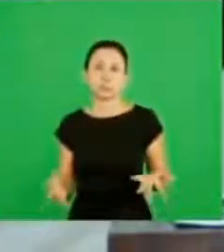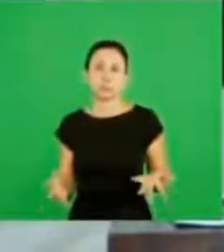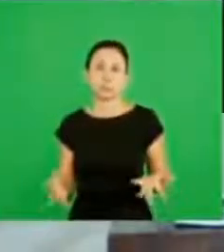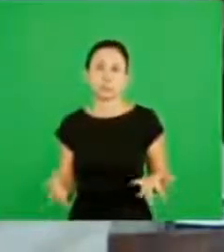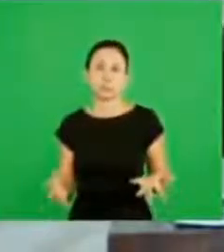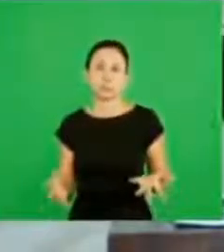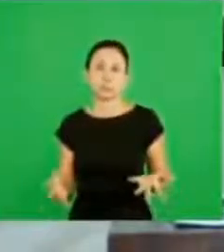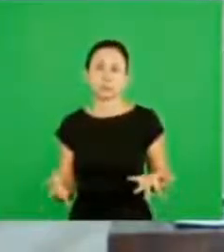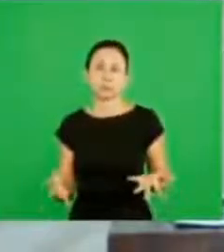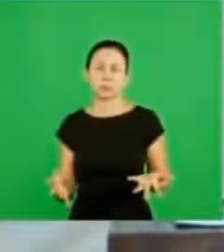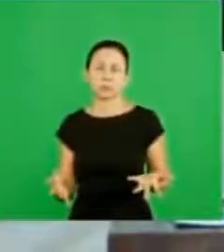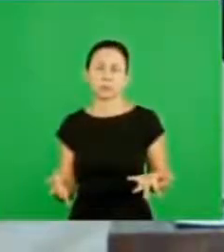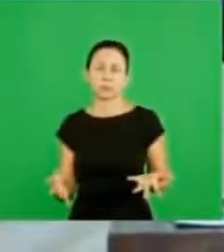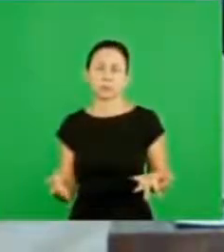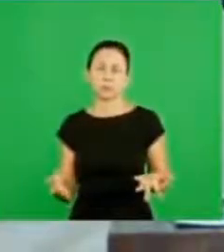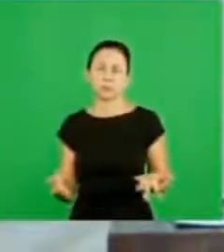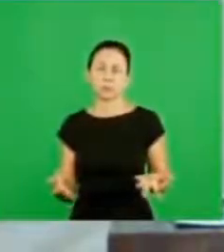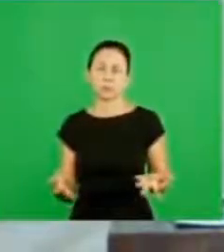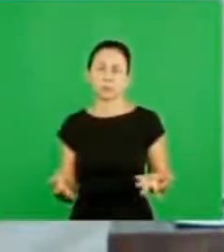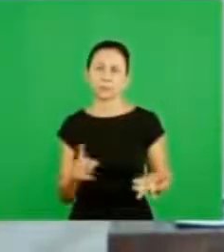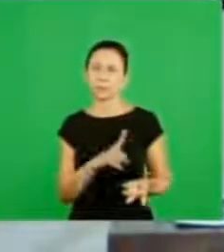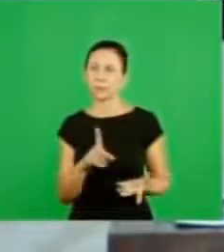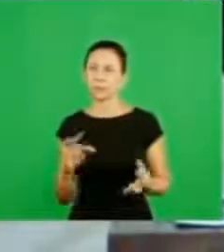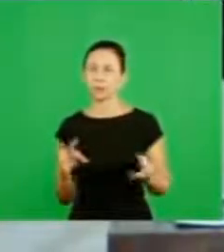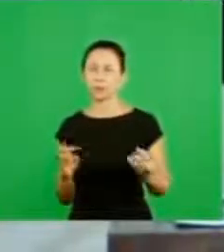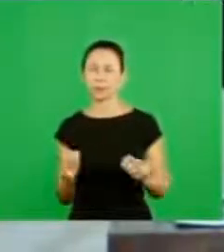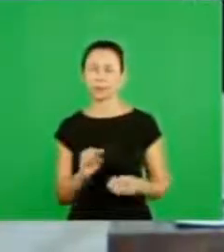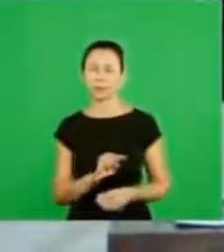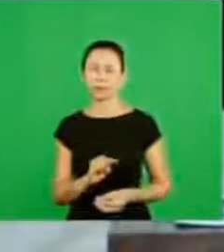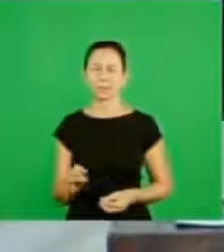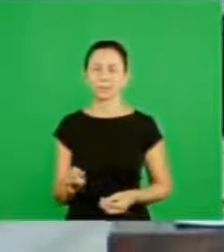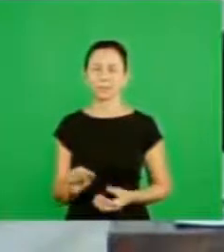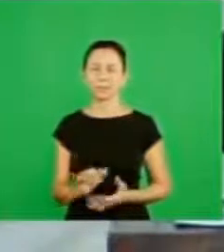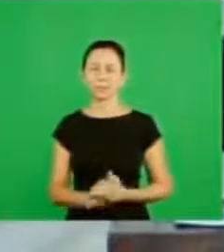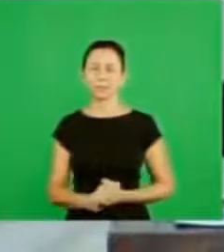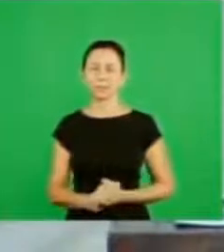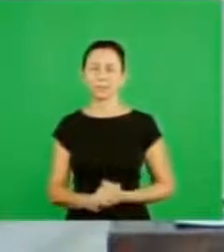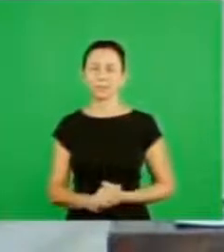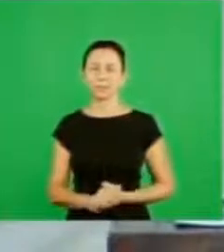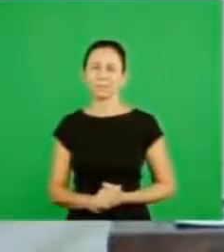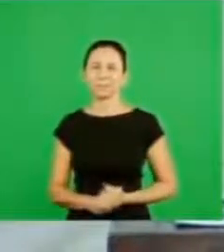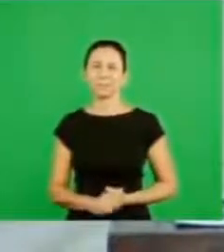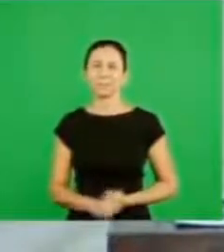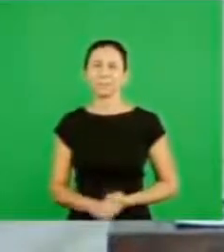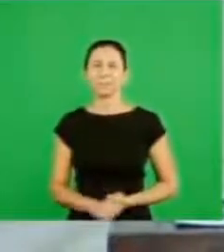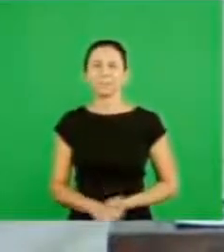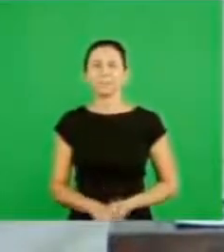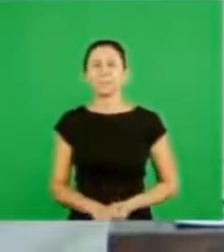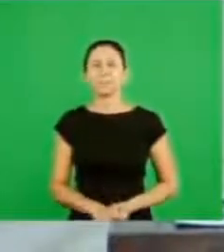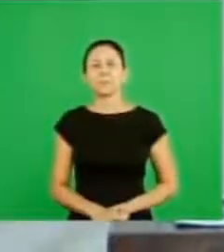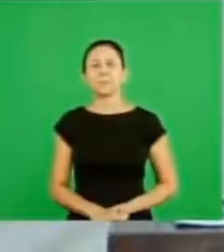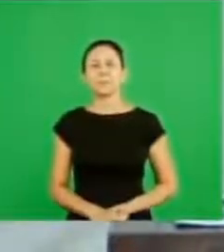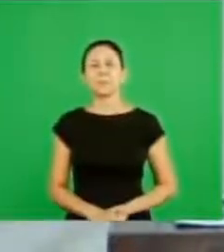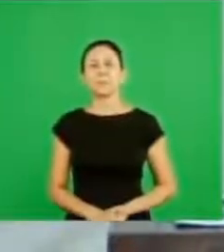to go, I'm here, I'm from this party or not. This for us isn't everything. And I want to